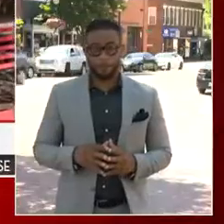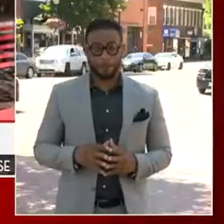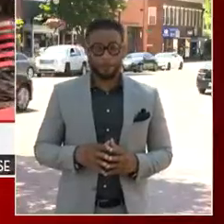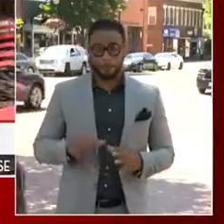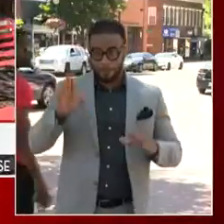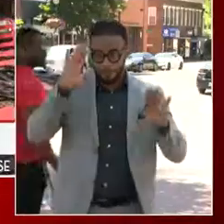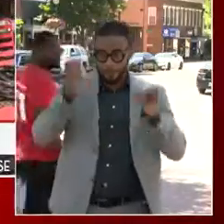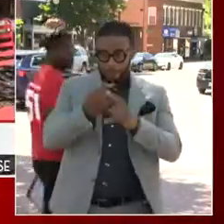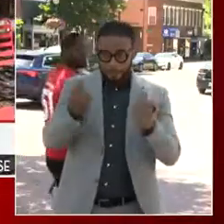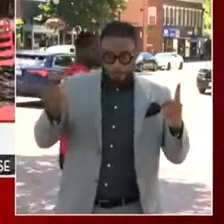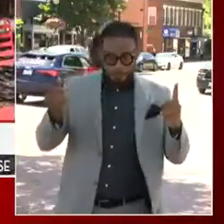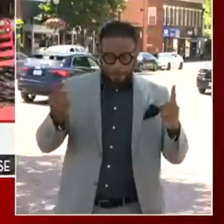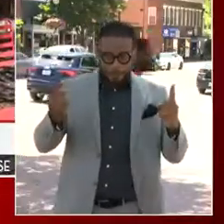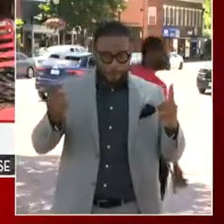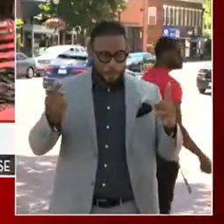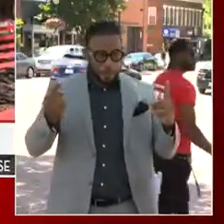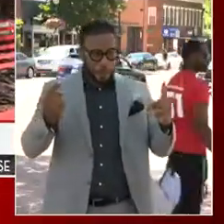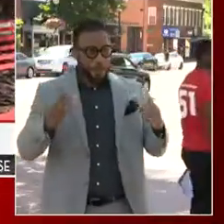Hello, everyone.